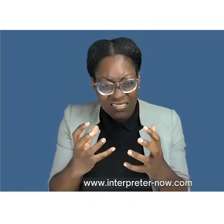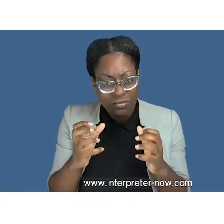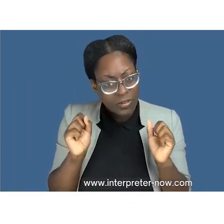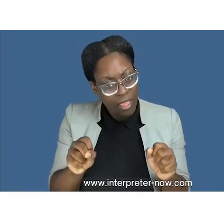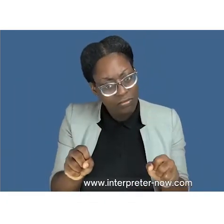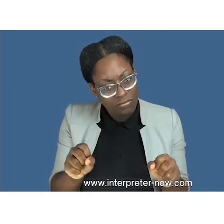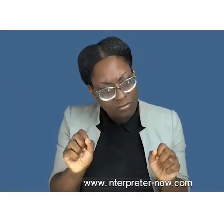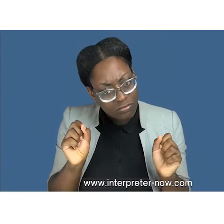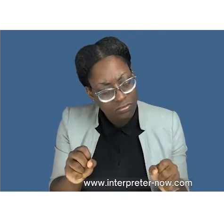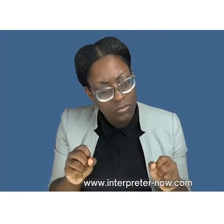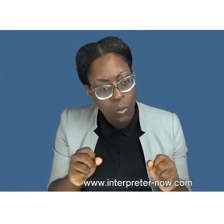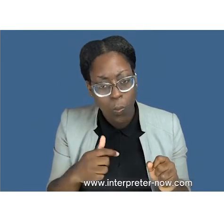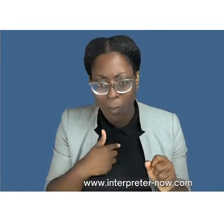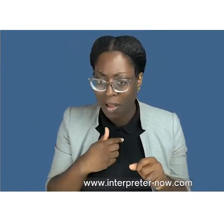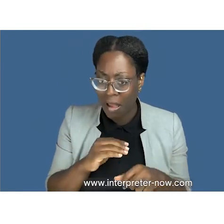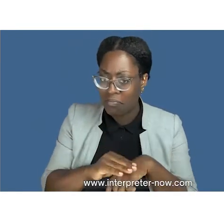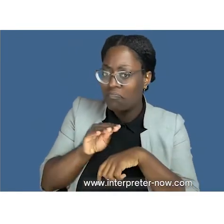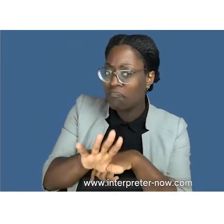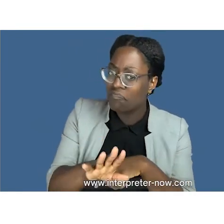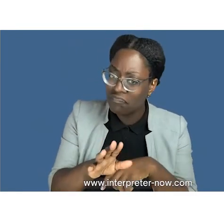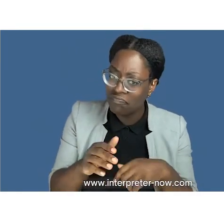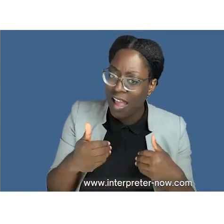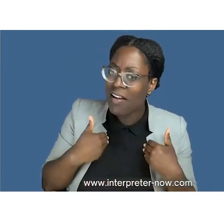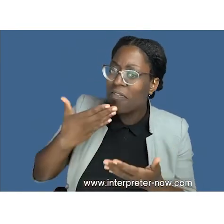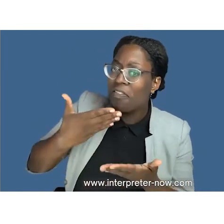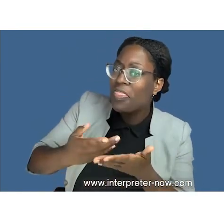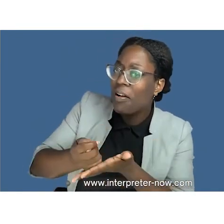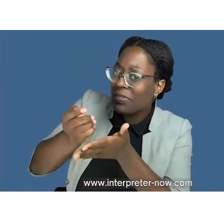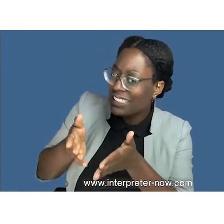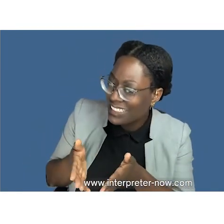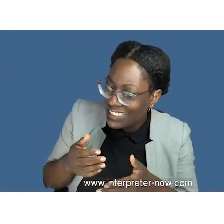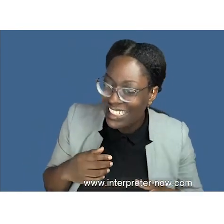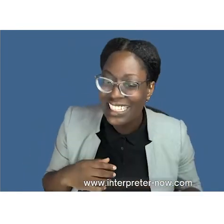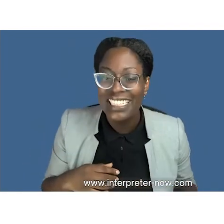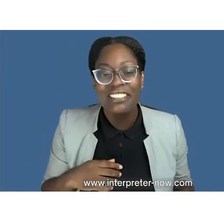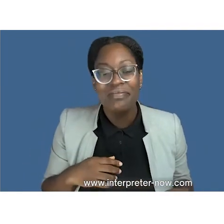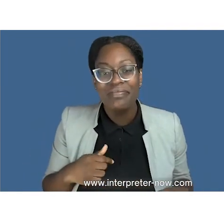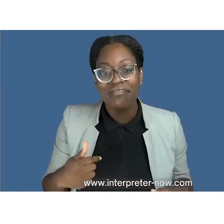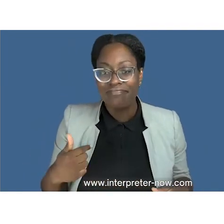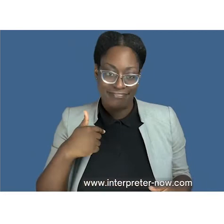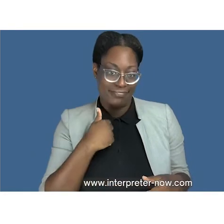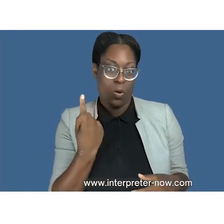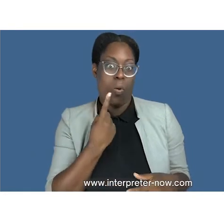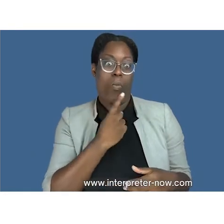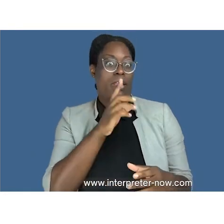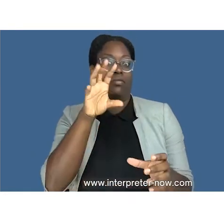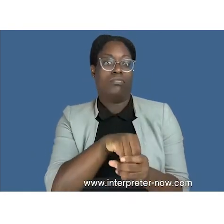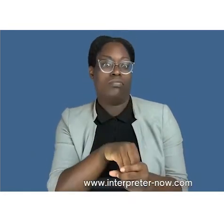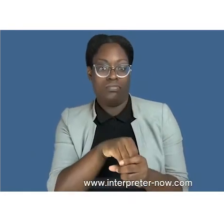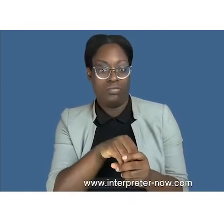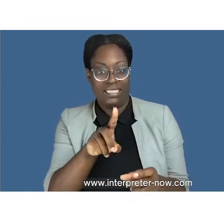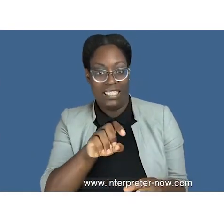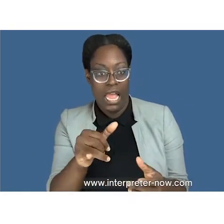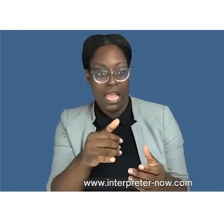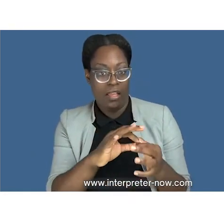yourself, get a good therapist, and also, work that through. I do this work regularly. And so I actually